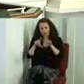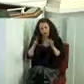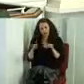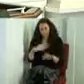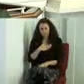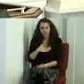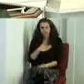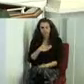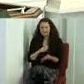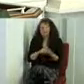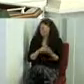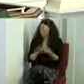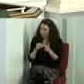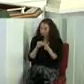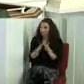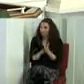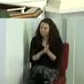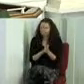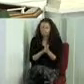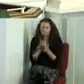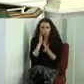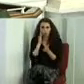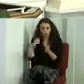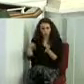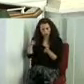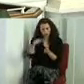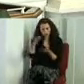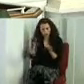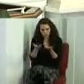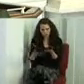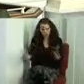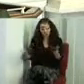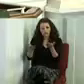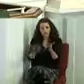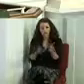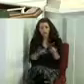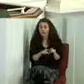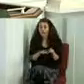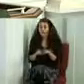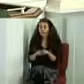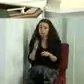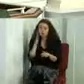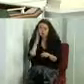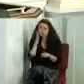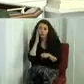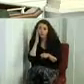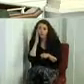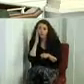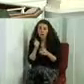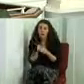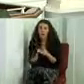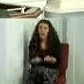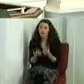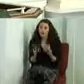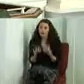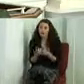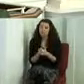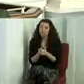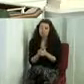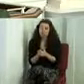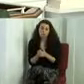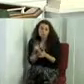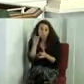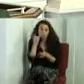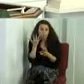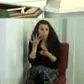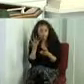do sign in for us. Let us know that you've been present. Also important for us to know how we may be able to minister for and toward you. So if you would like a member of the